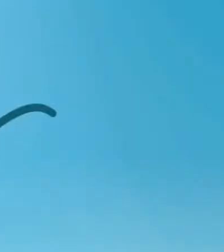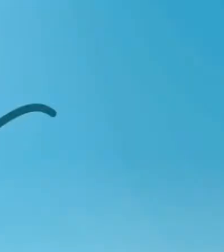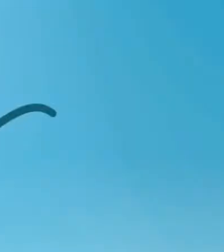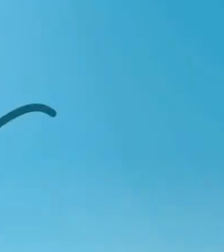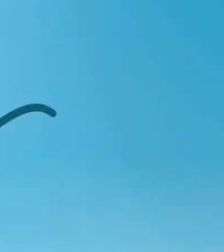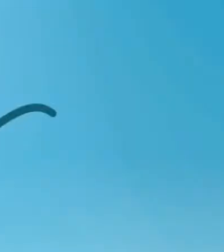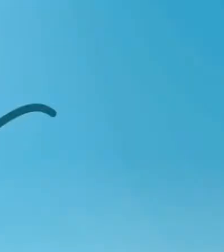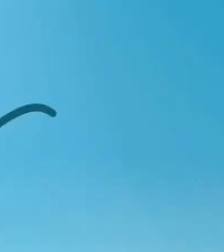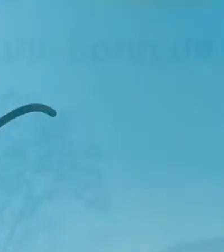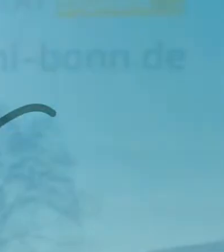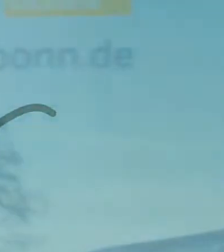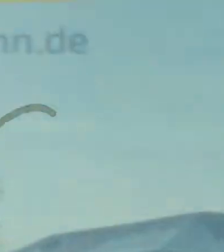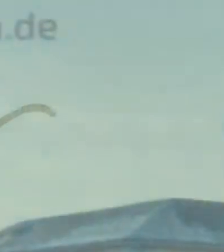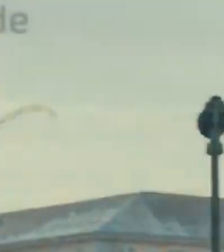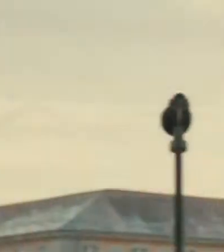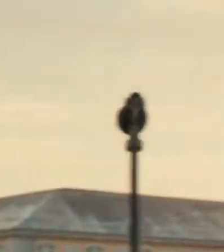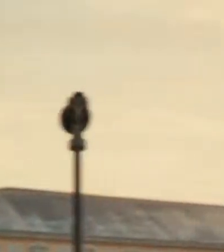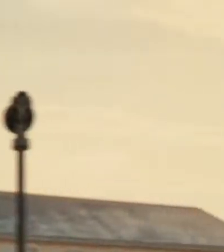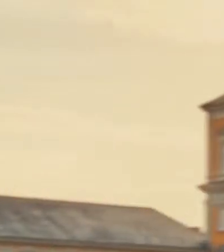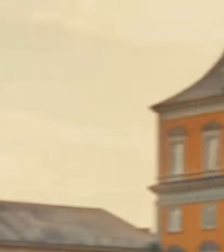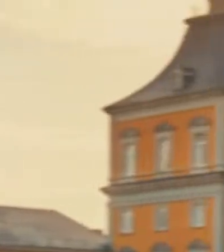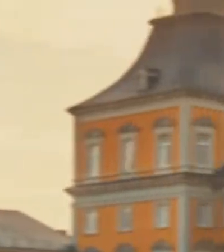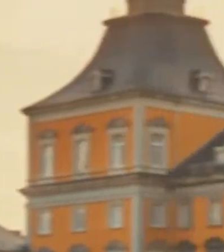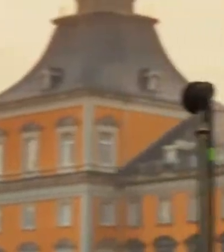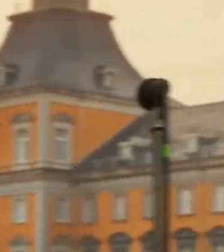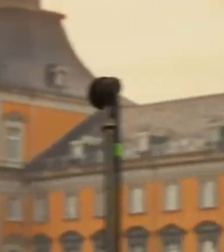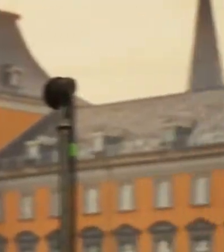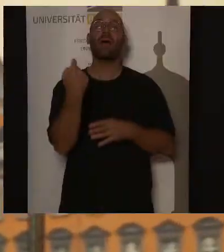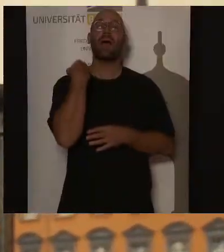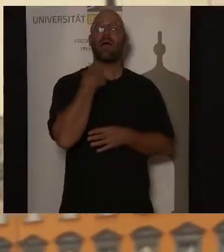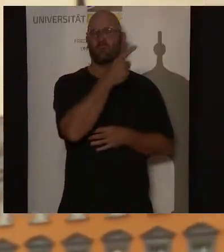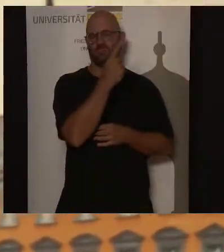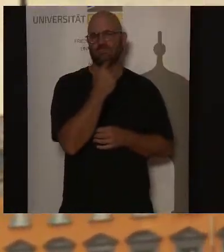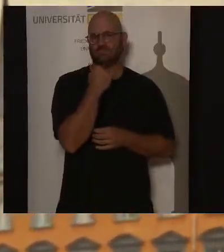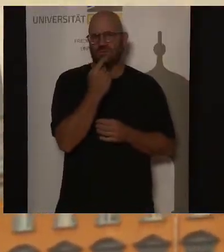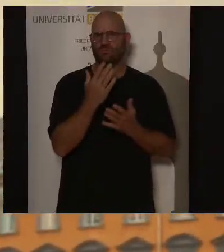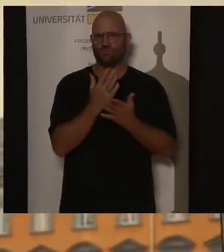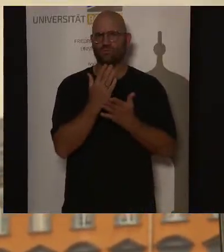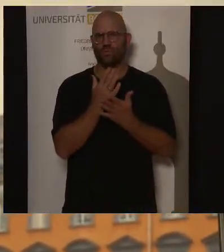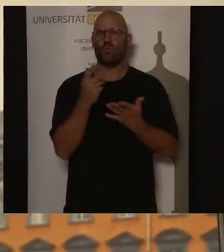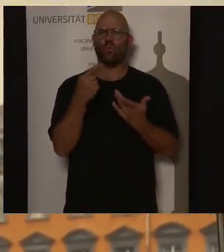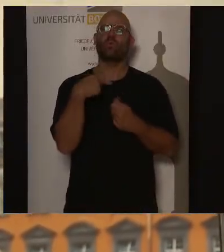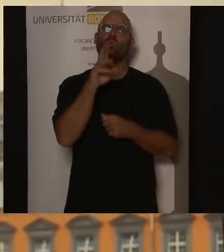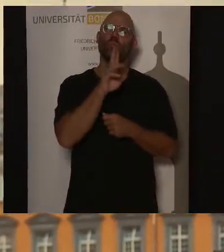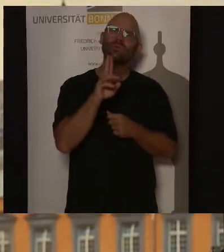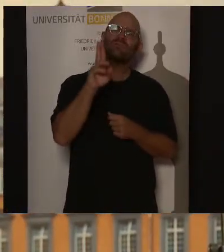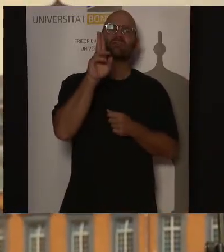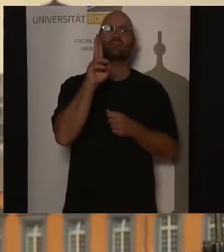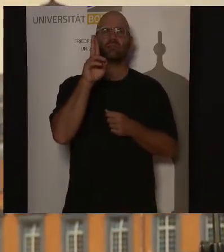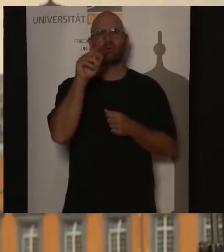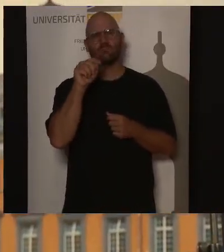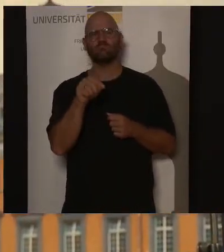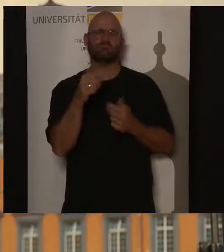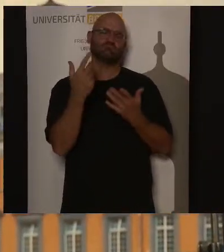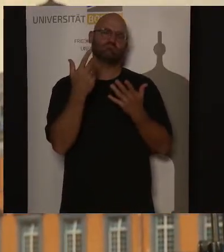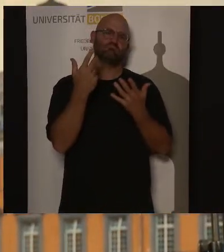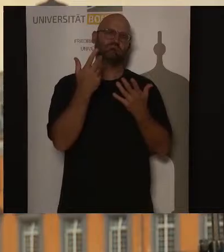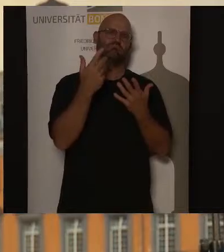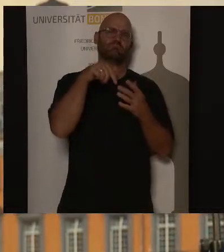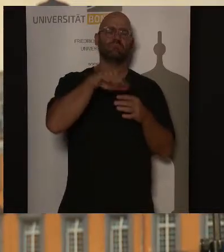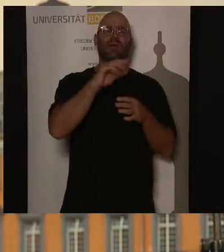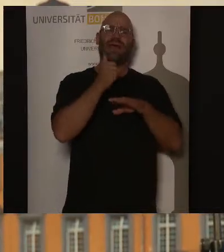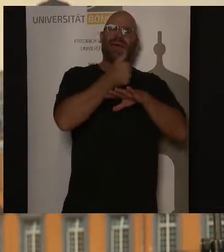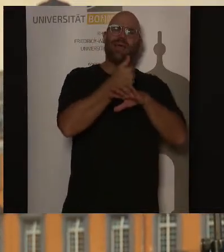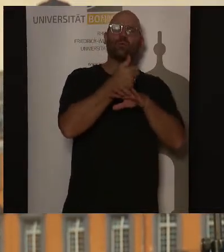Gut. Supi. Herr Sandmann hat Great. As Mr. Sandman just said, we have the rectorate,